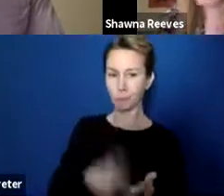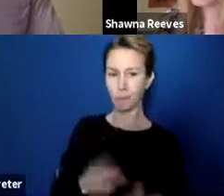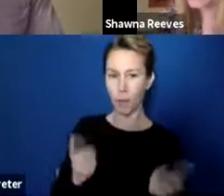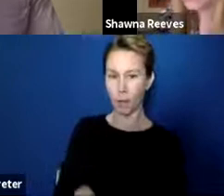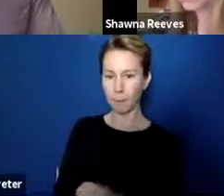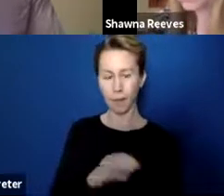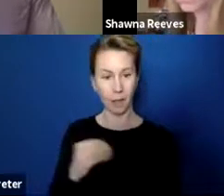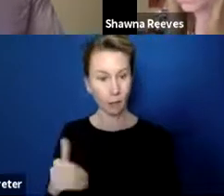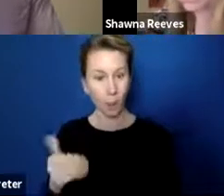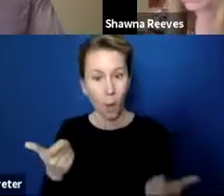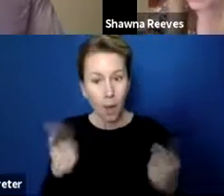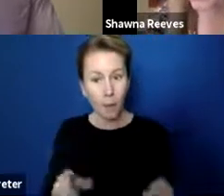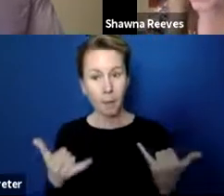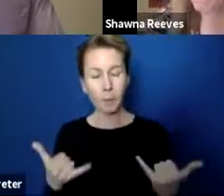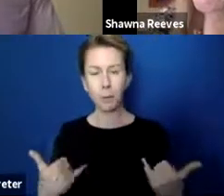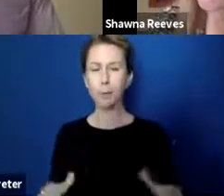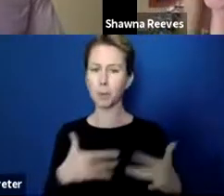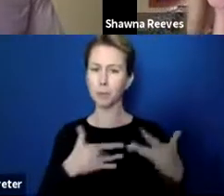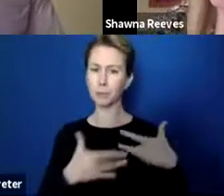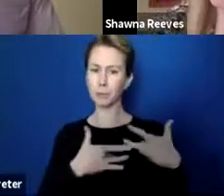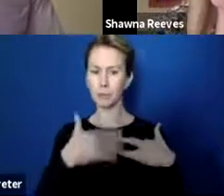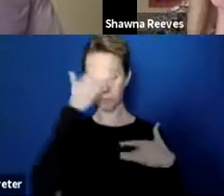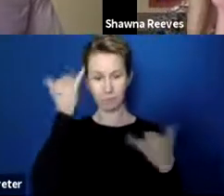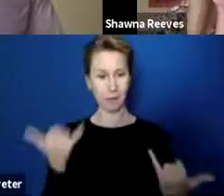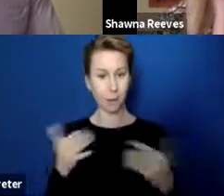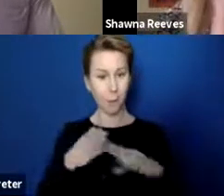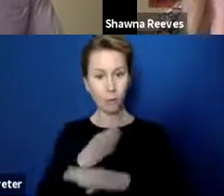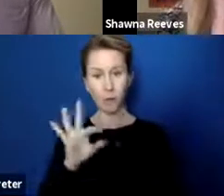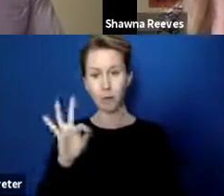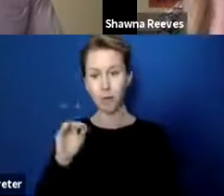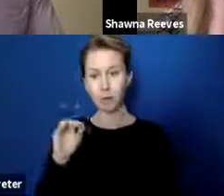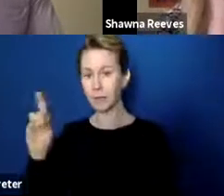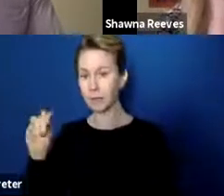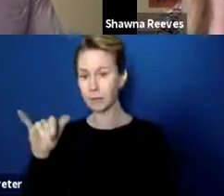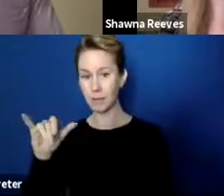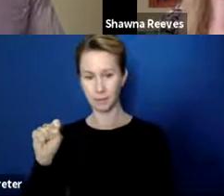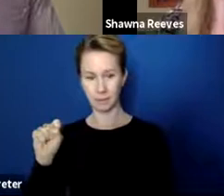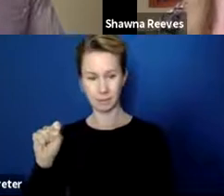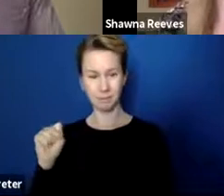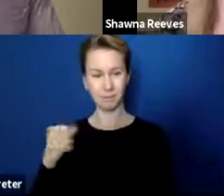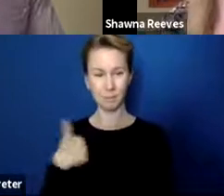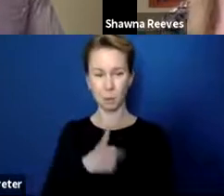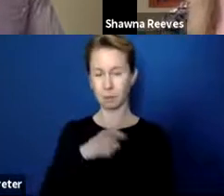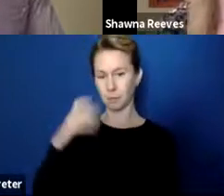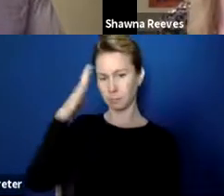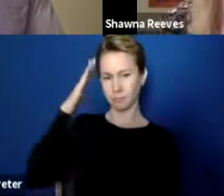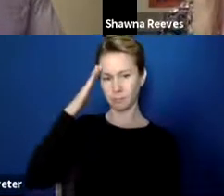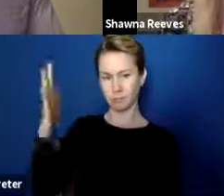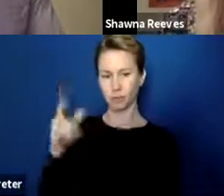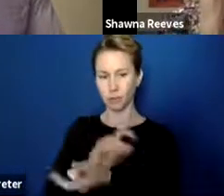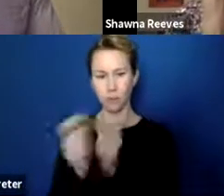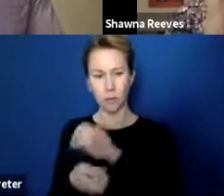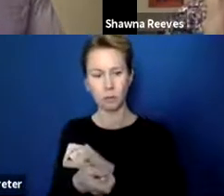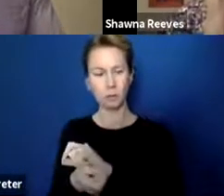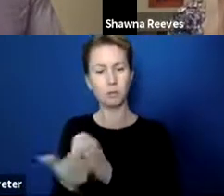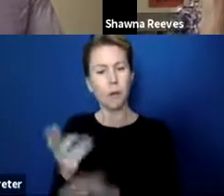wallpaper, that we're able to sort of bring up issues to facility staff. So residents don't have to be the complaining party. And so I